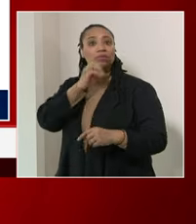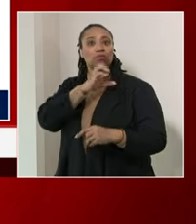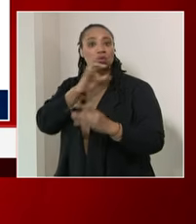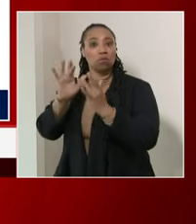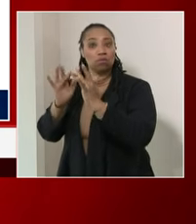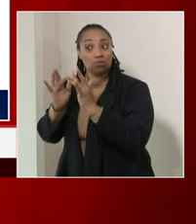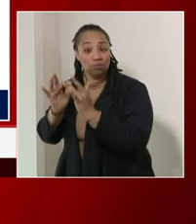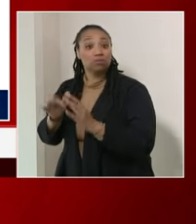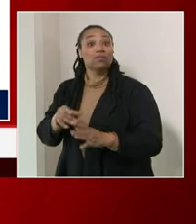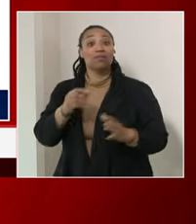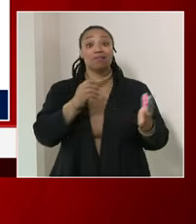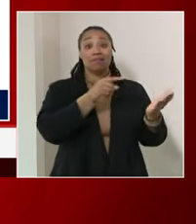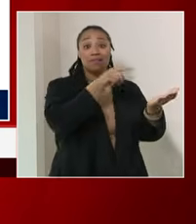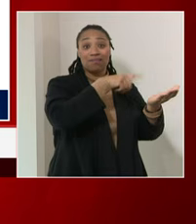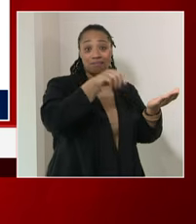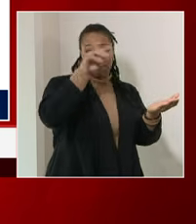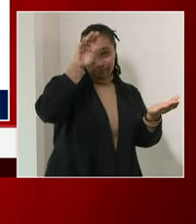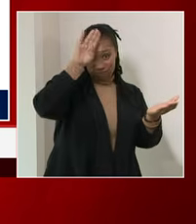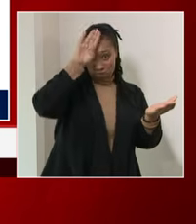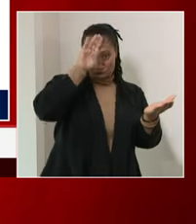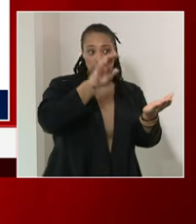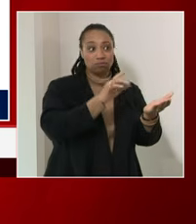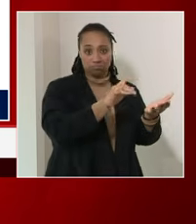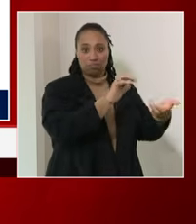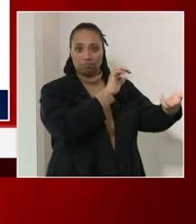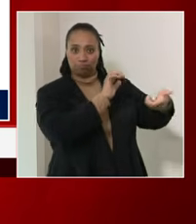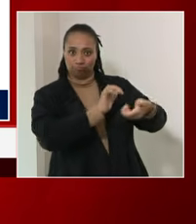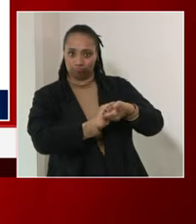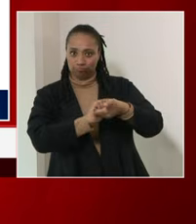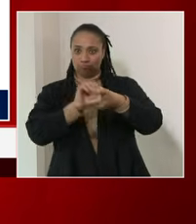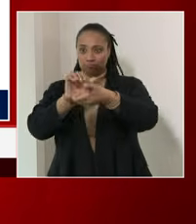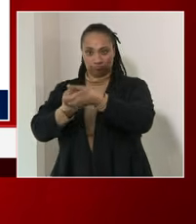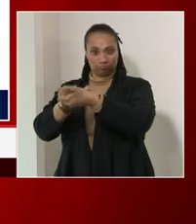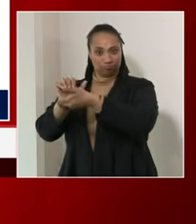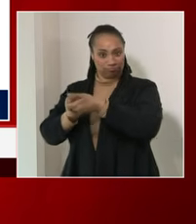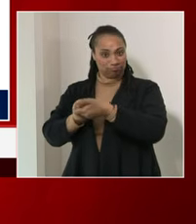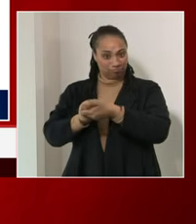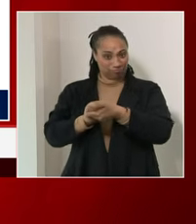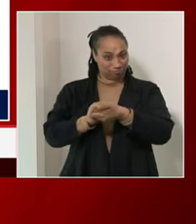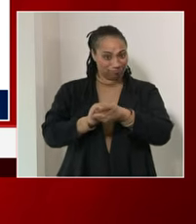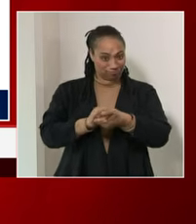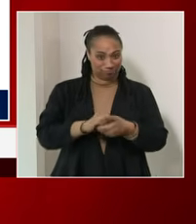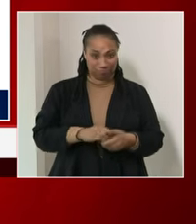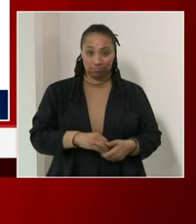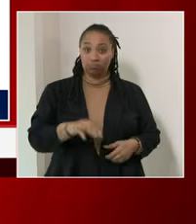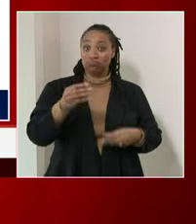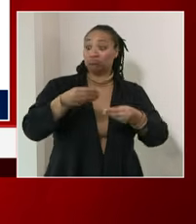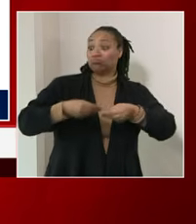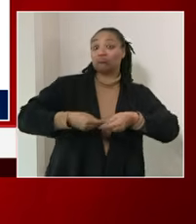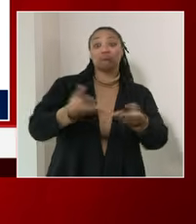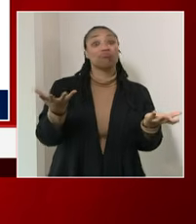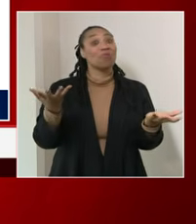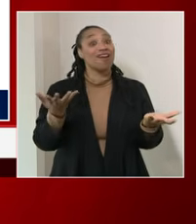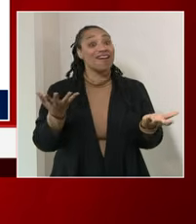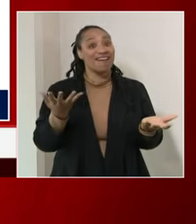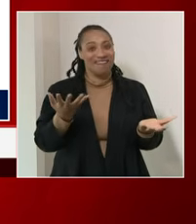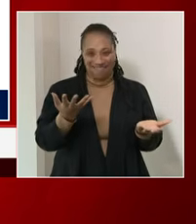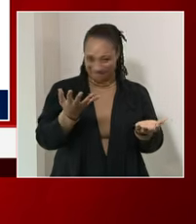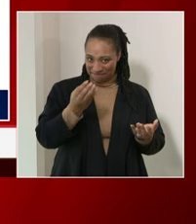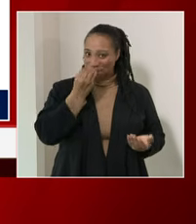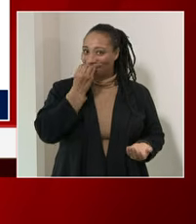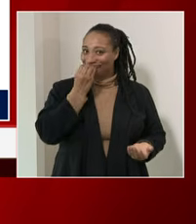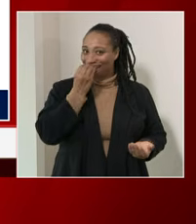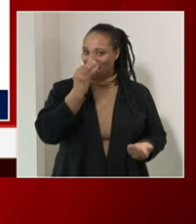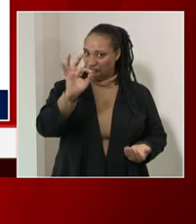able to deliver over 900 meals to our seniors. Seniors were able to come to